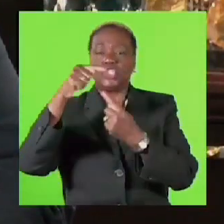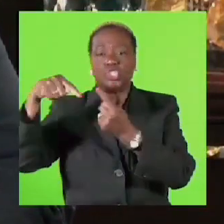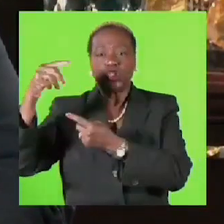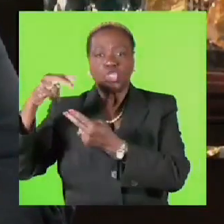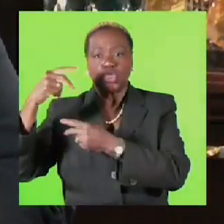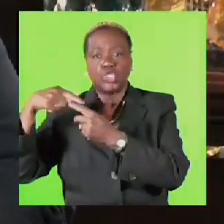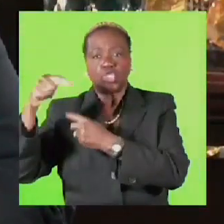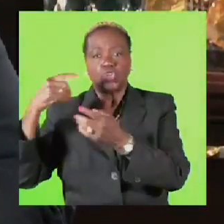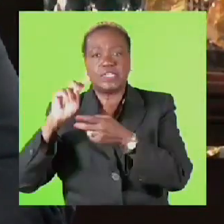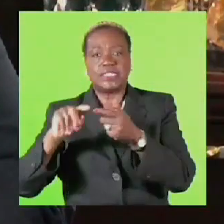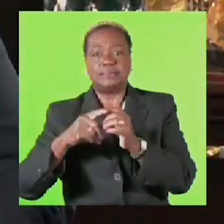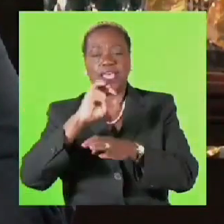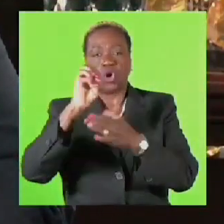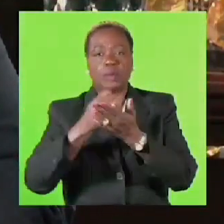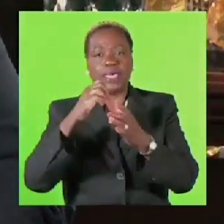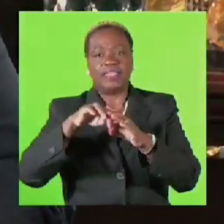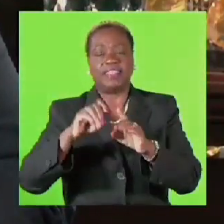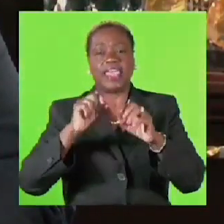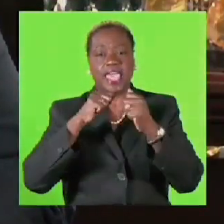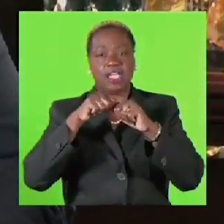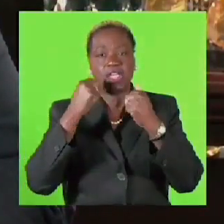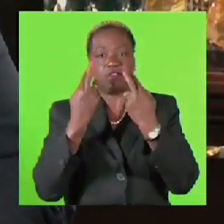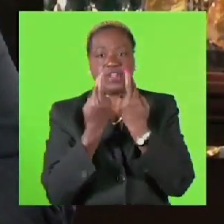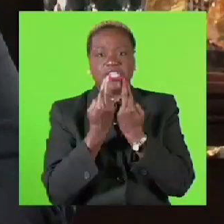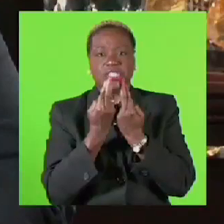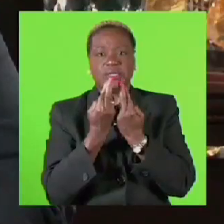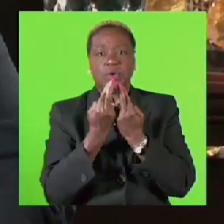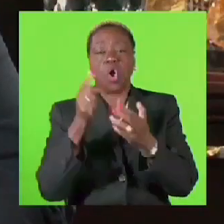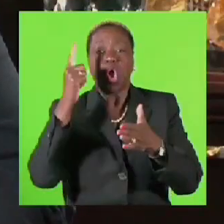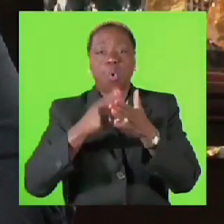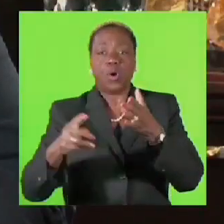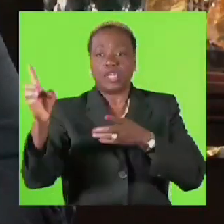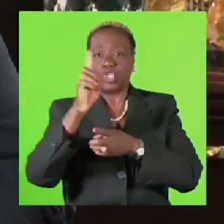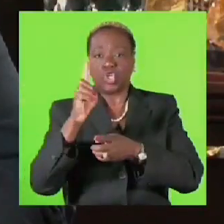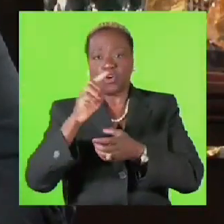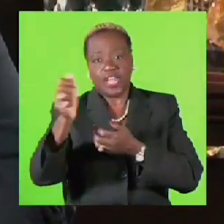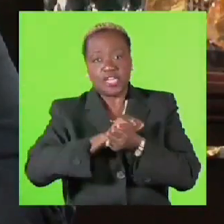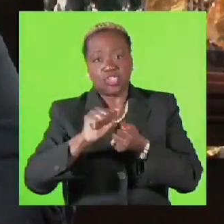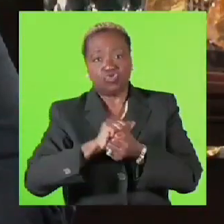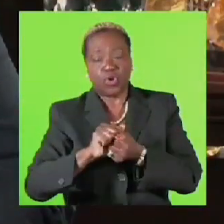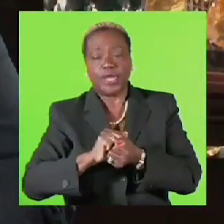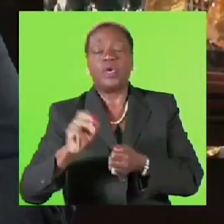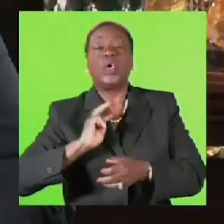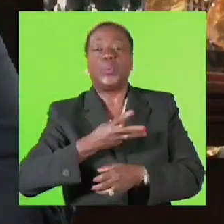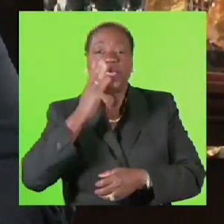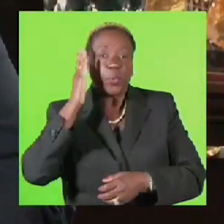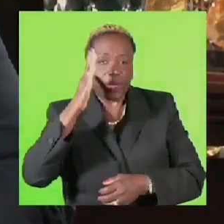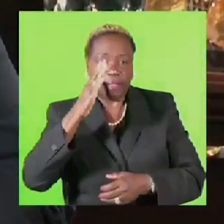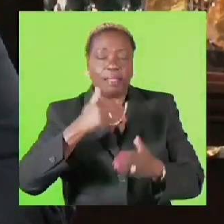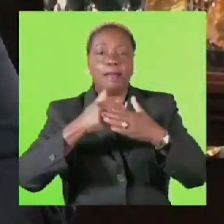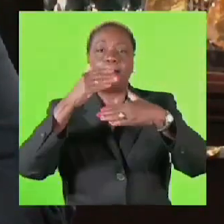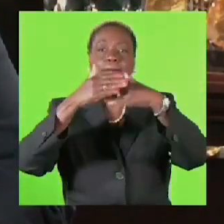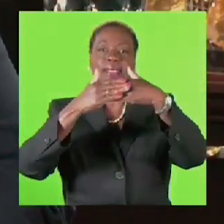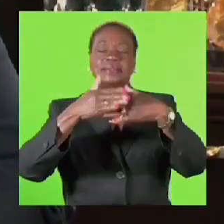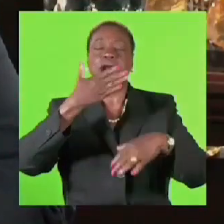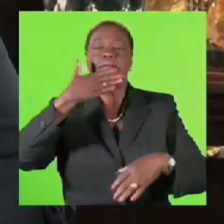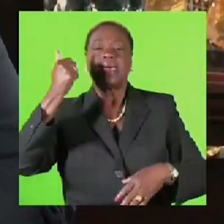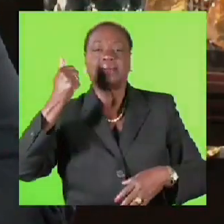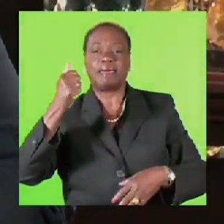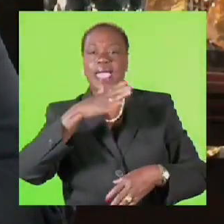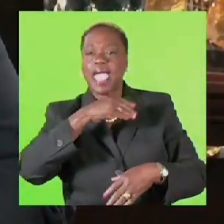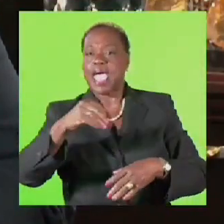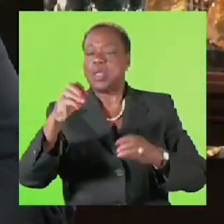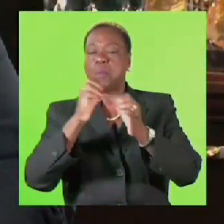economy in the region. What Dorian destroyed, we will build back better and